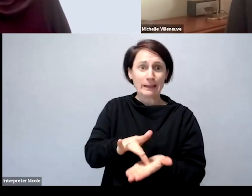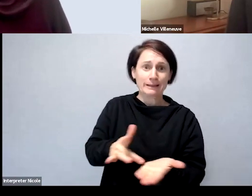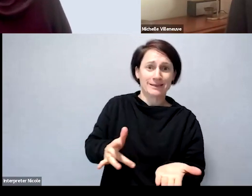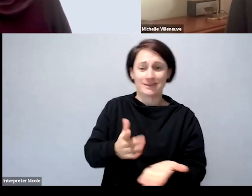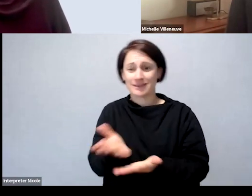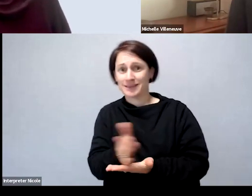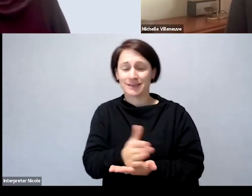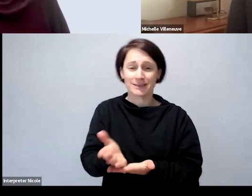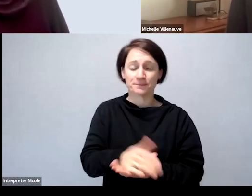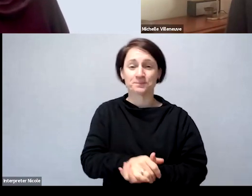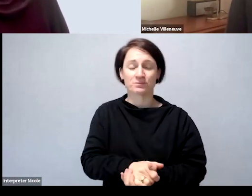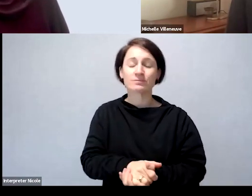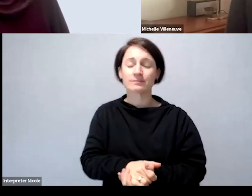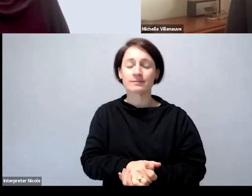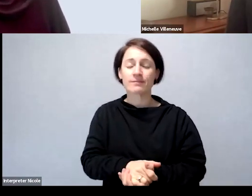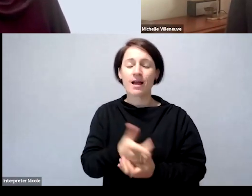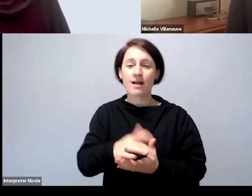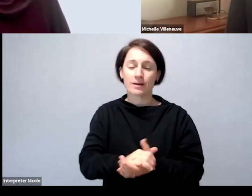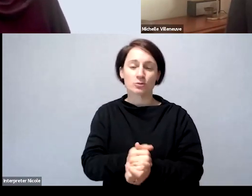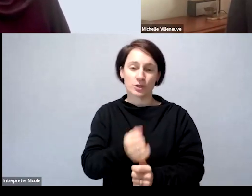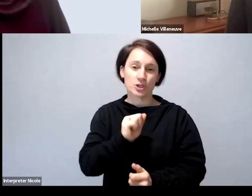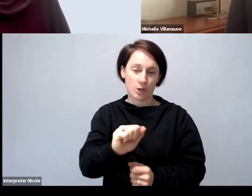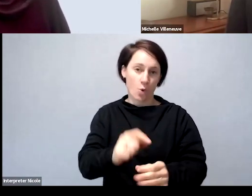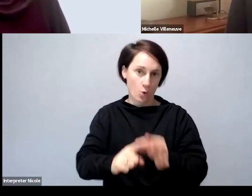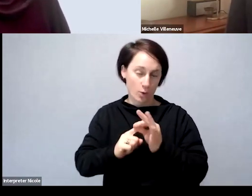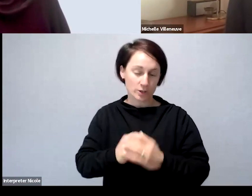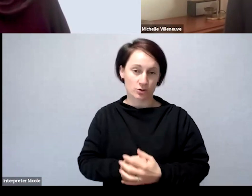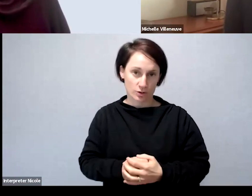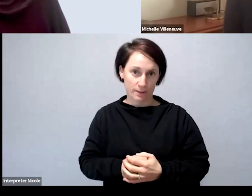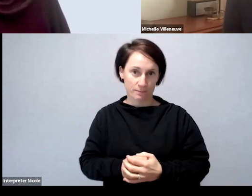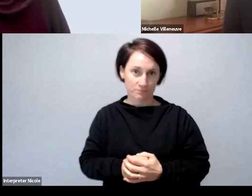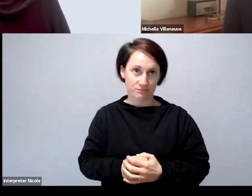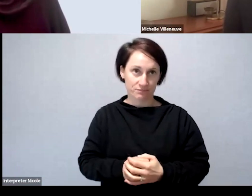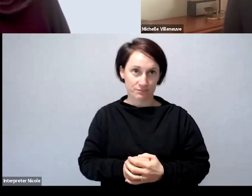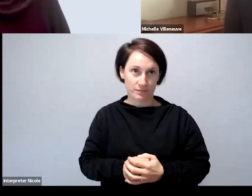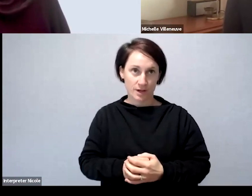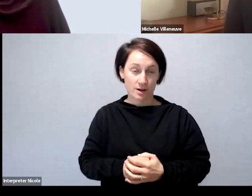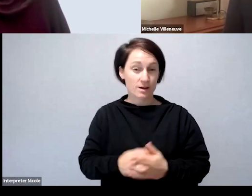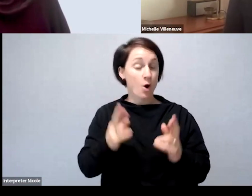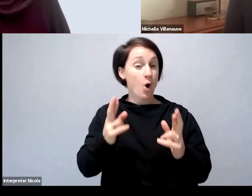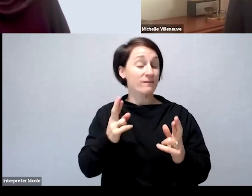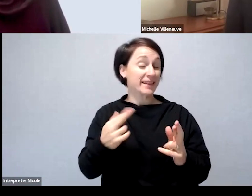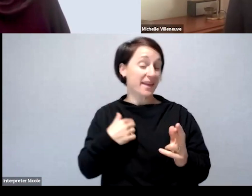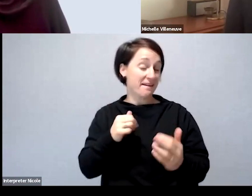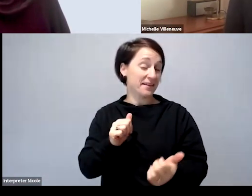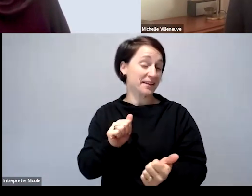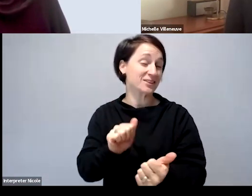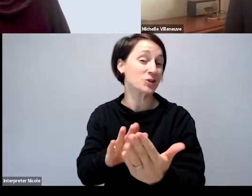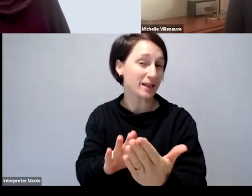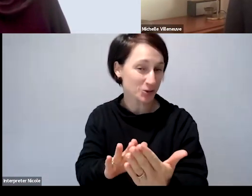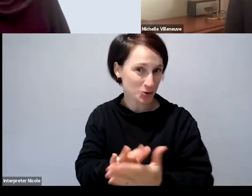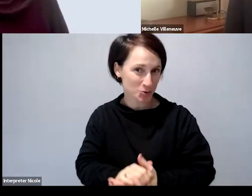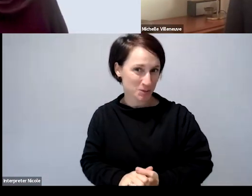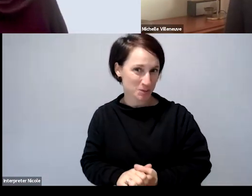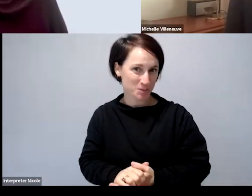that question, David, because it comes up routinely. And if you'll permit me to maybe challenge back and say, well, what are the